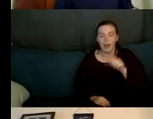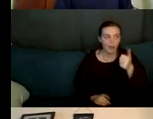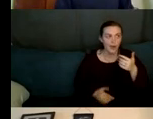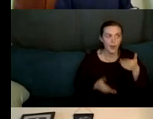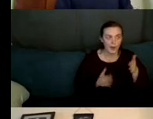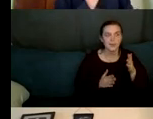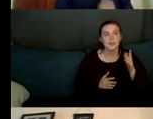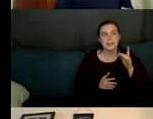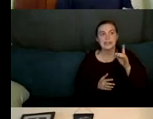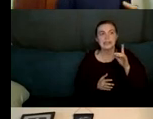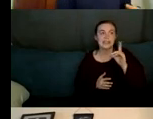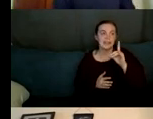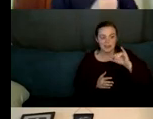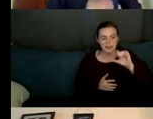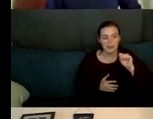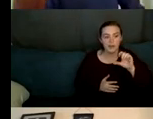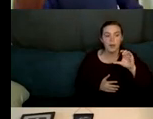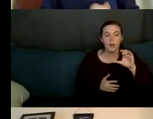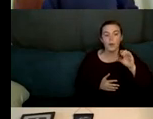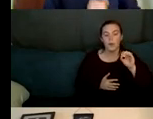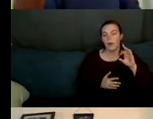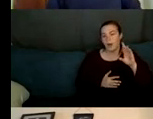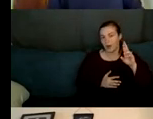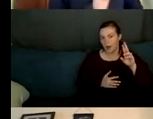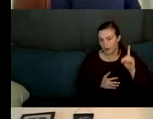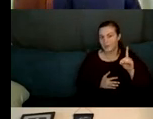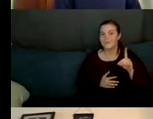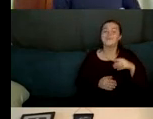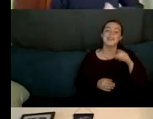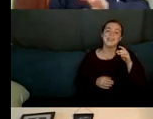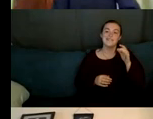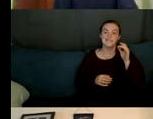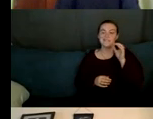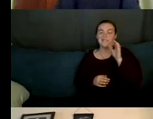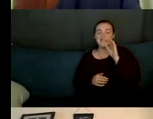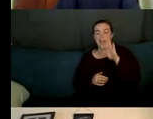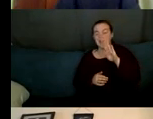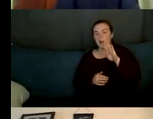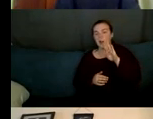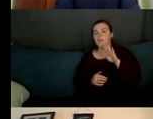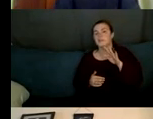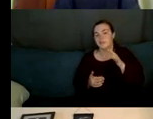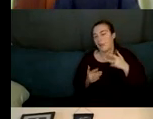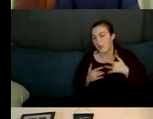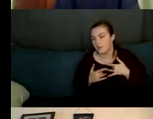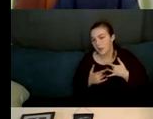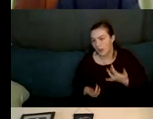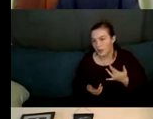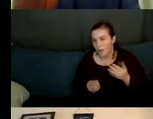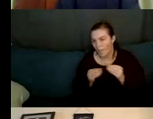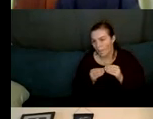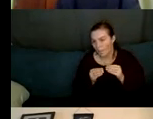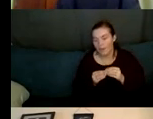things like that, but at this point, Facebook is probably the most likely. So that's what we're going to say. So